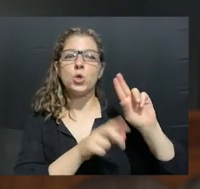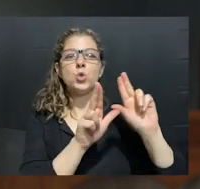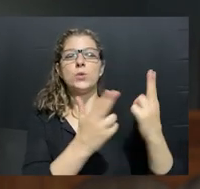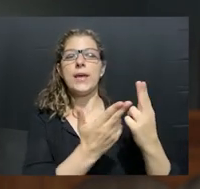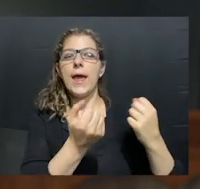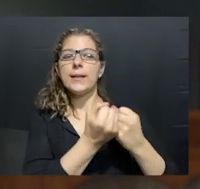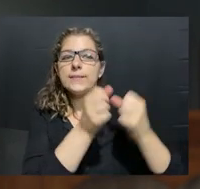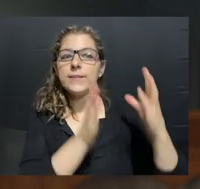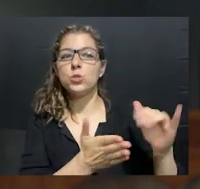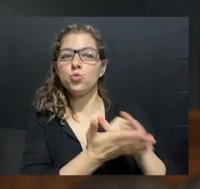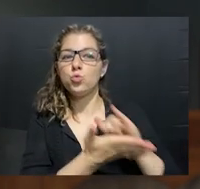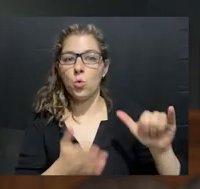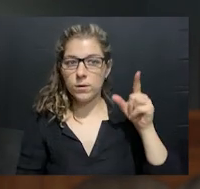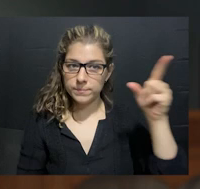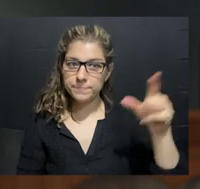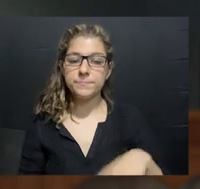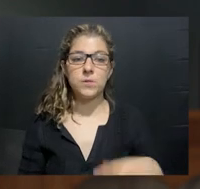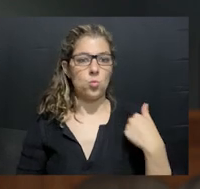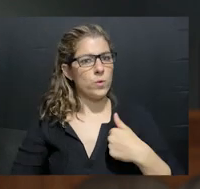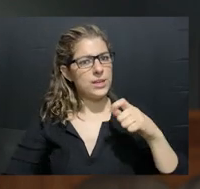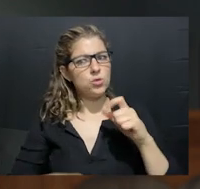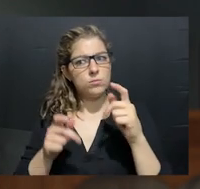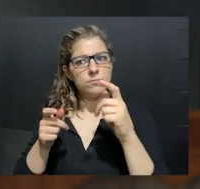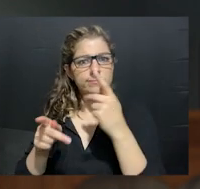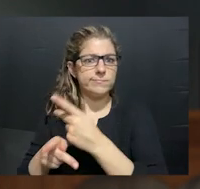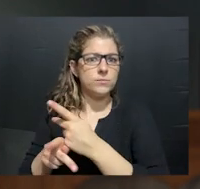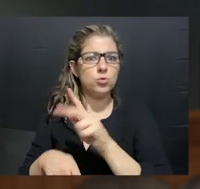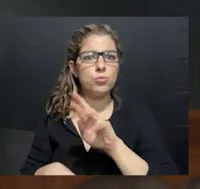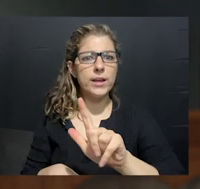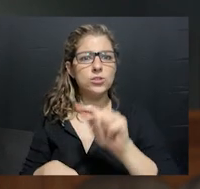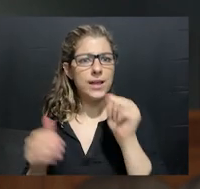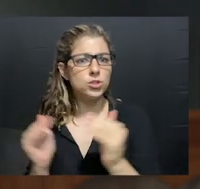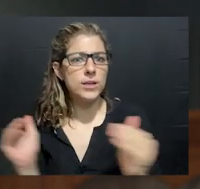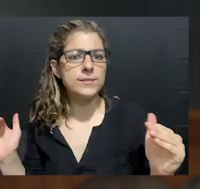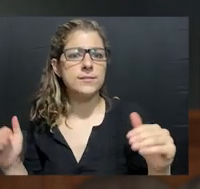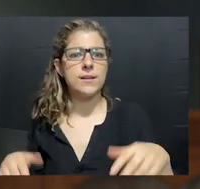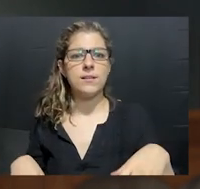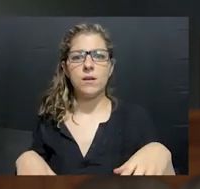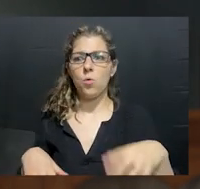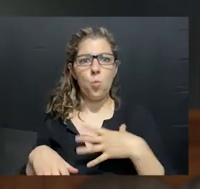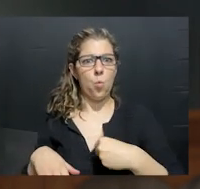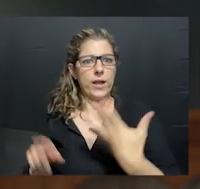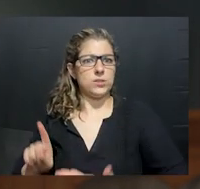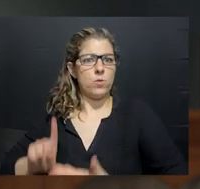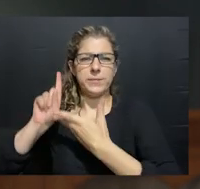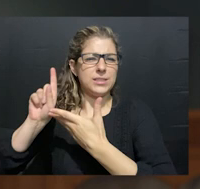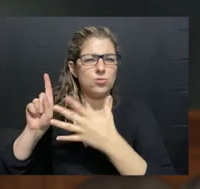labor activist in New York. We need to tackle racial injustice and tackle the scourge of white